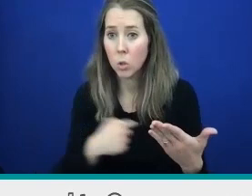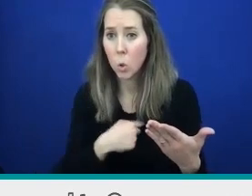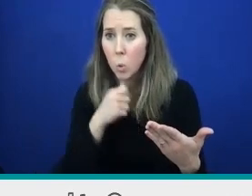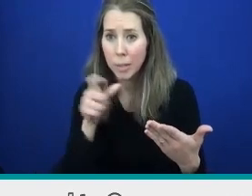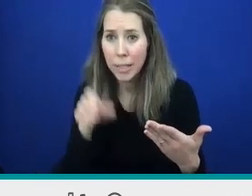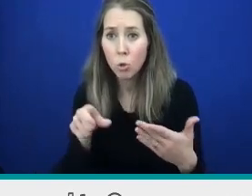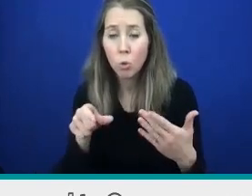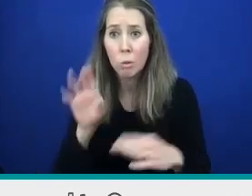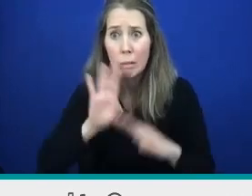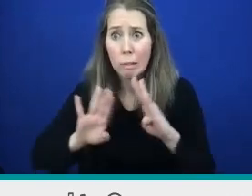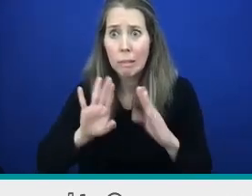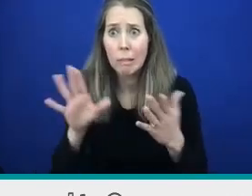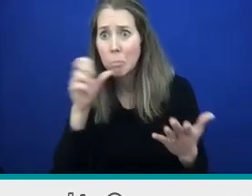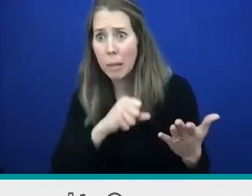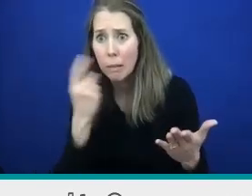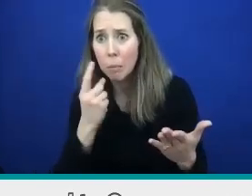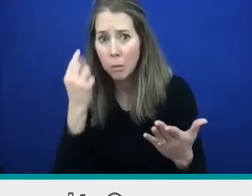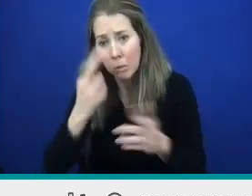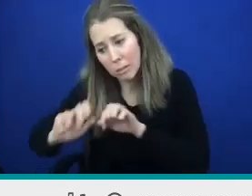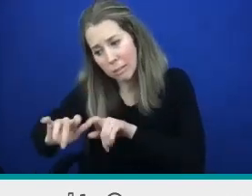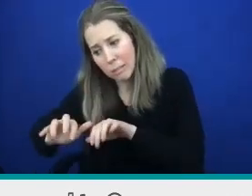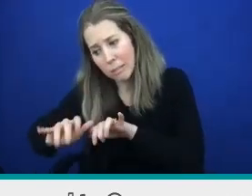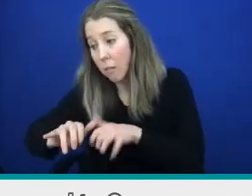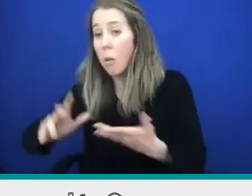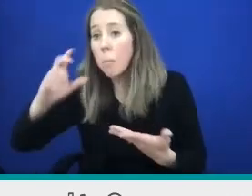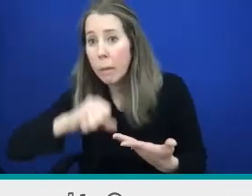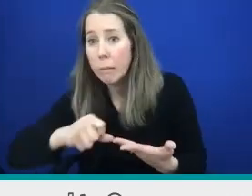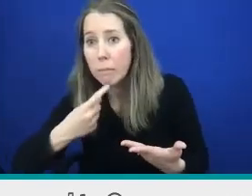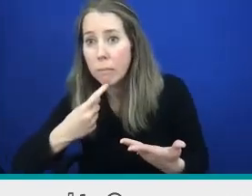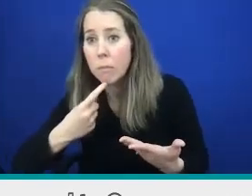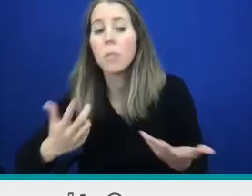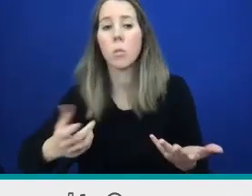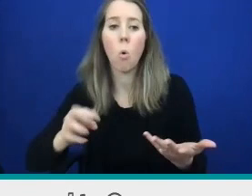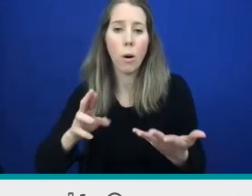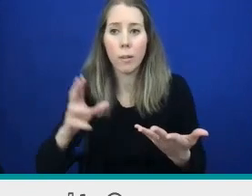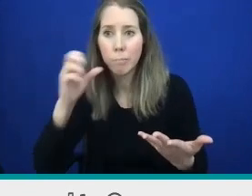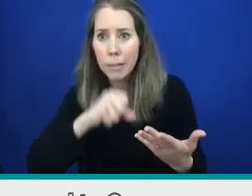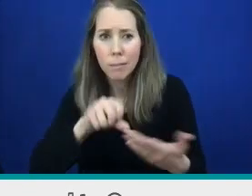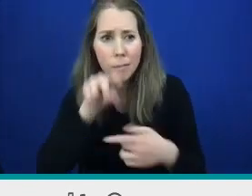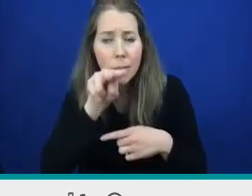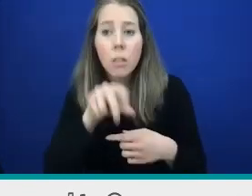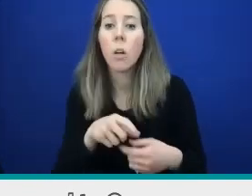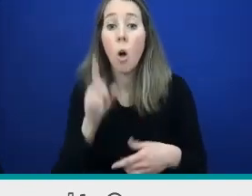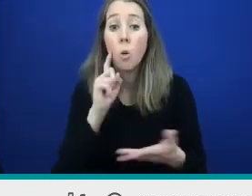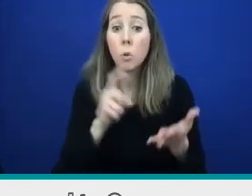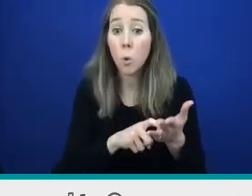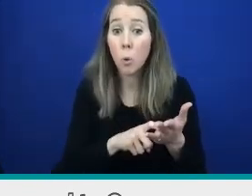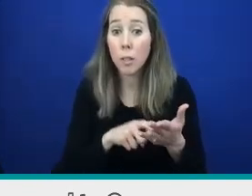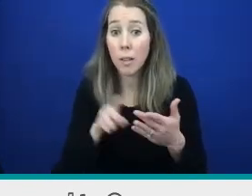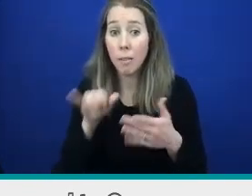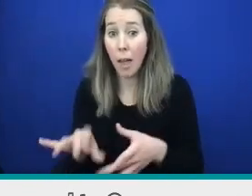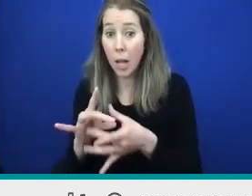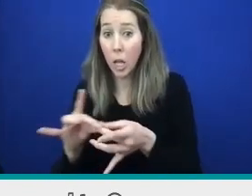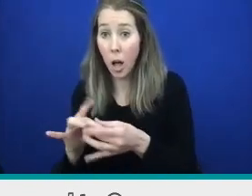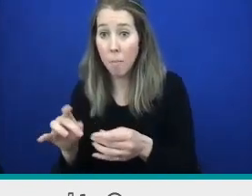missing anything as you're engaging with the student's work. And you'll also notice that the video is time-stamped as soon as that comment